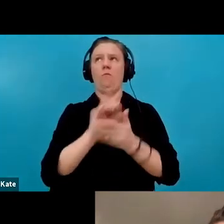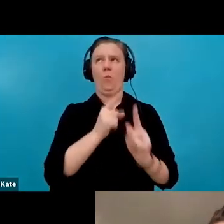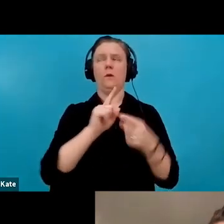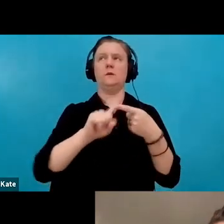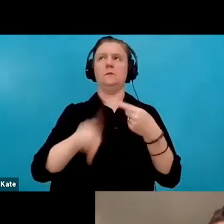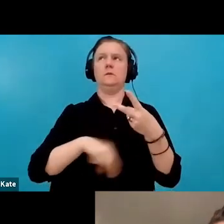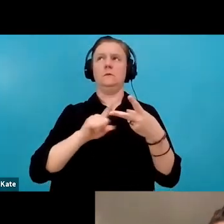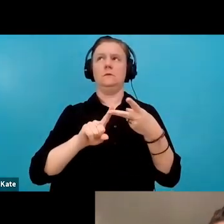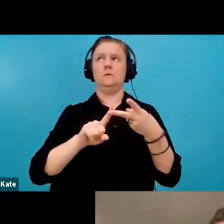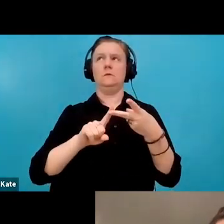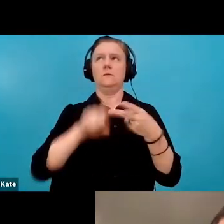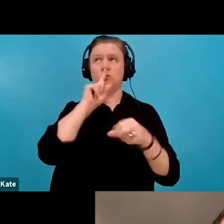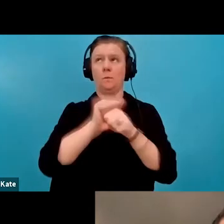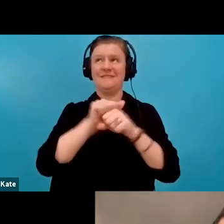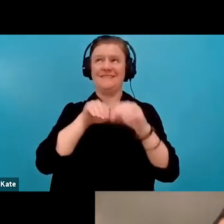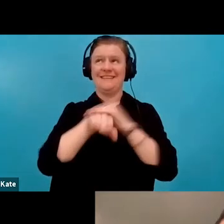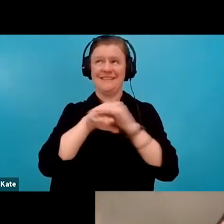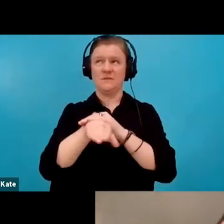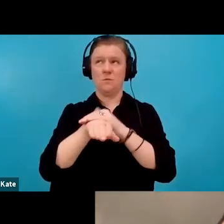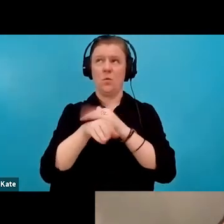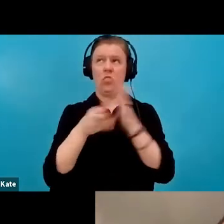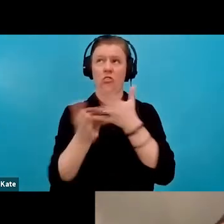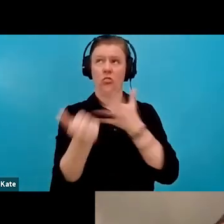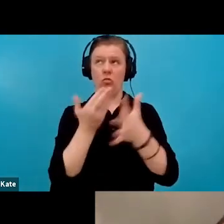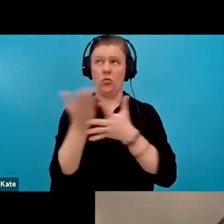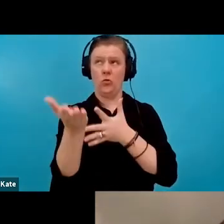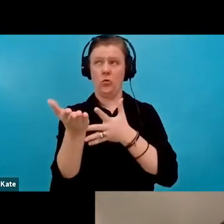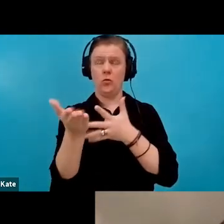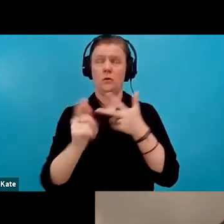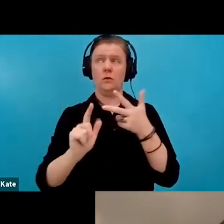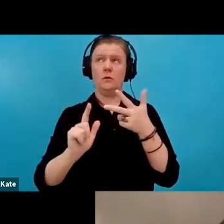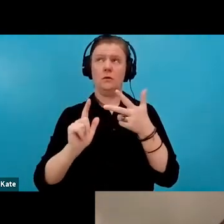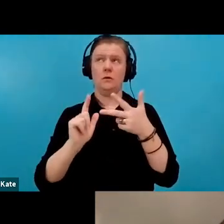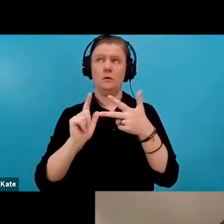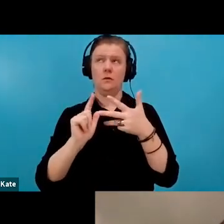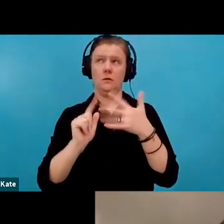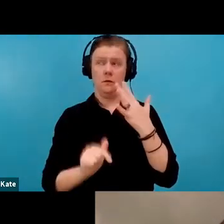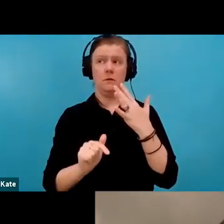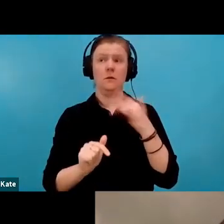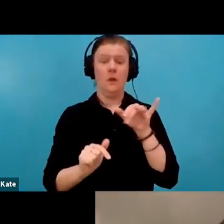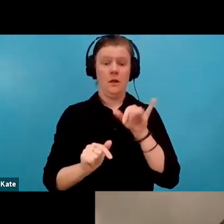going to be accessible to people? And that's been,